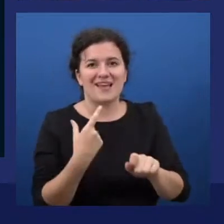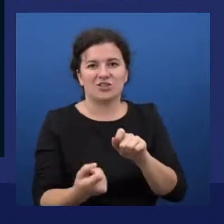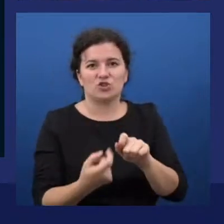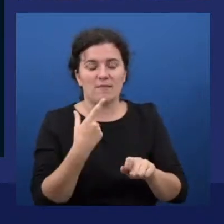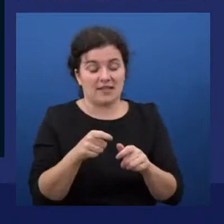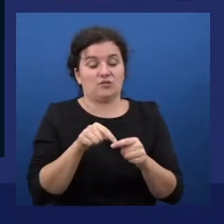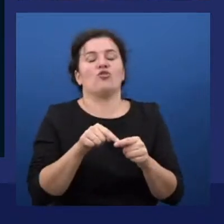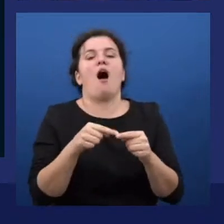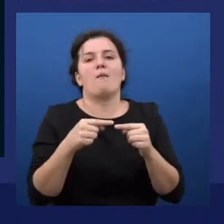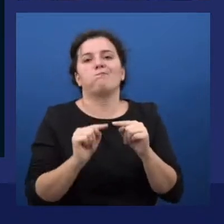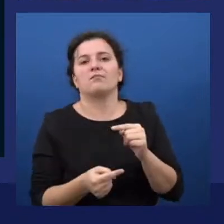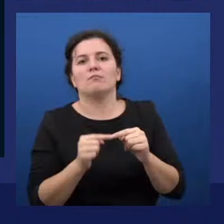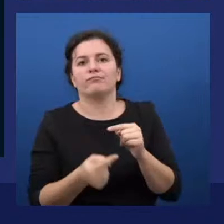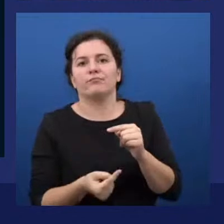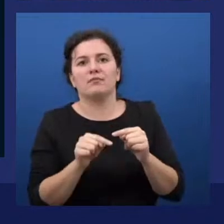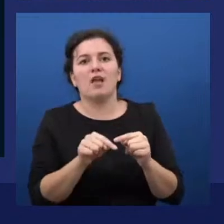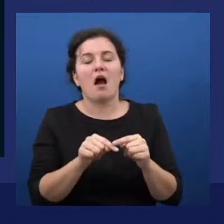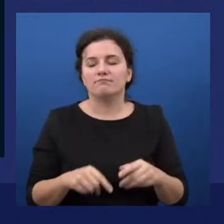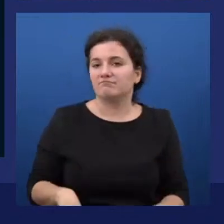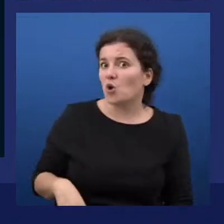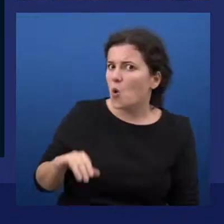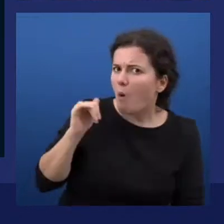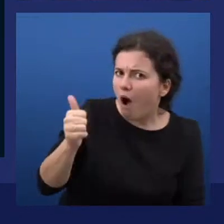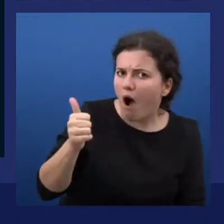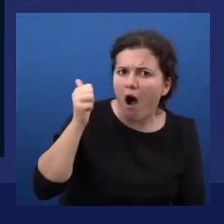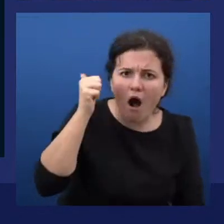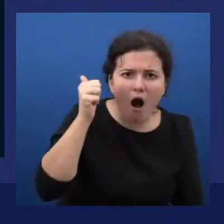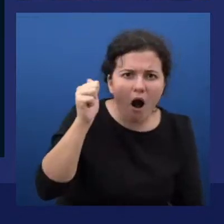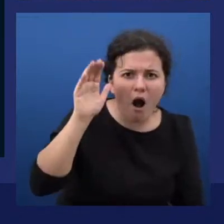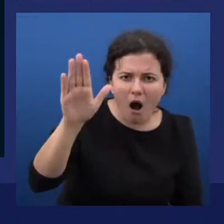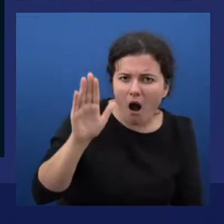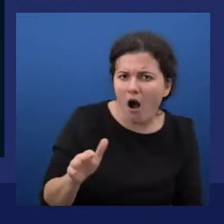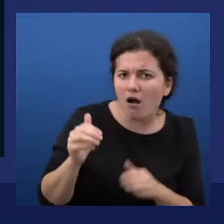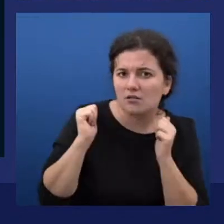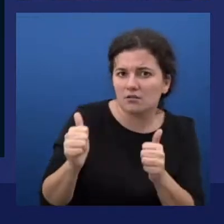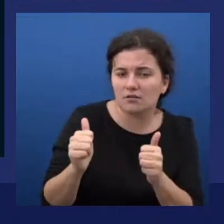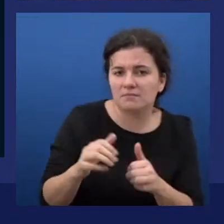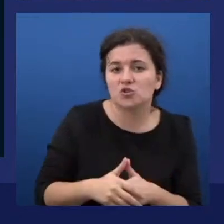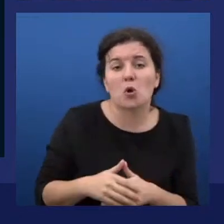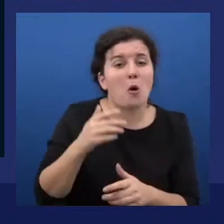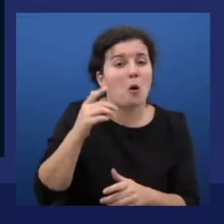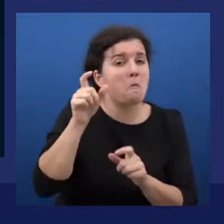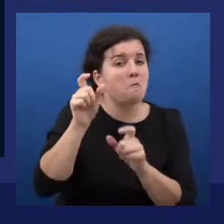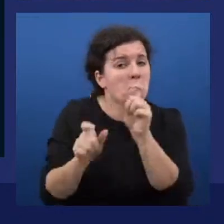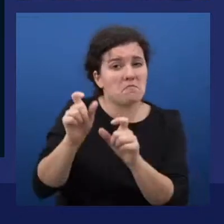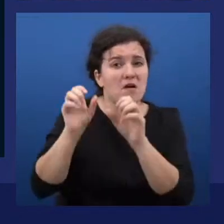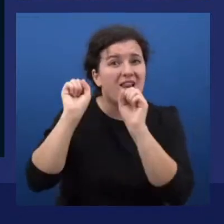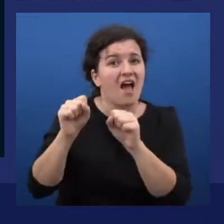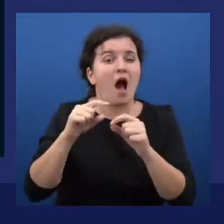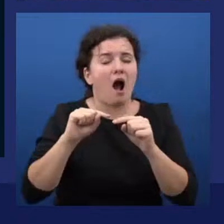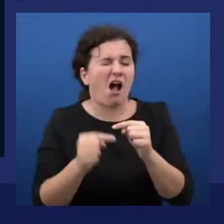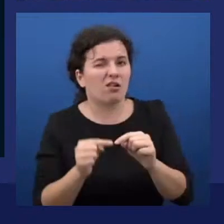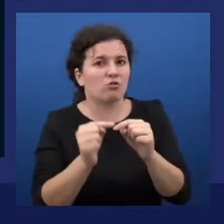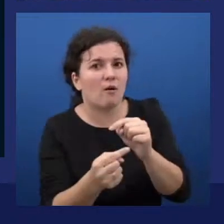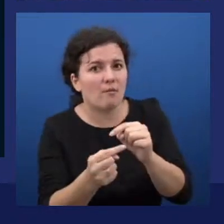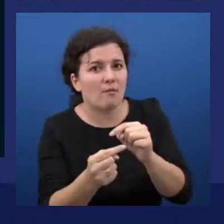awesome. So people can just grab this anomaly detection service,